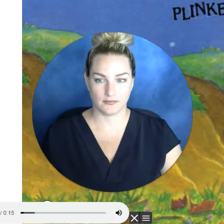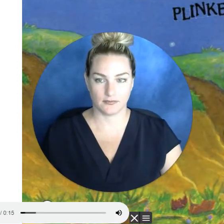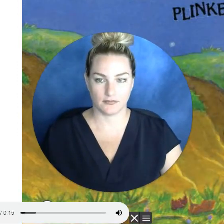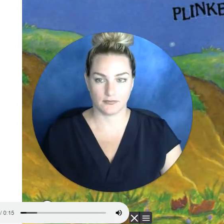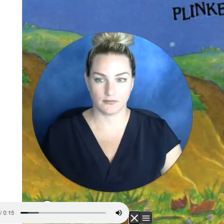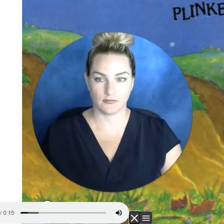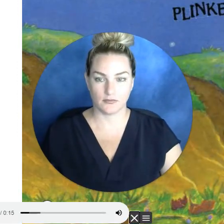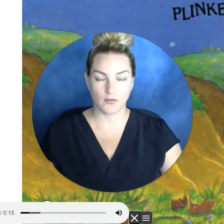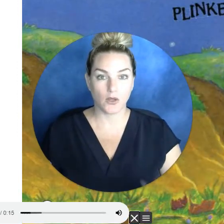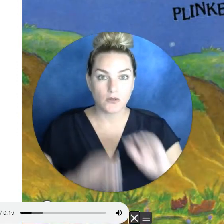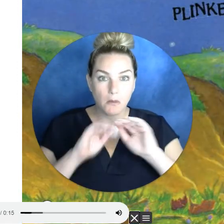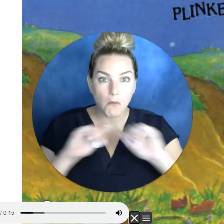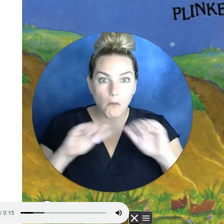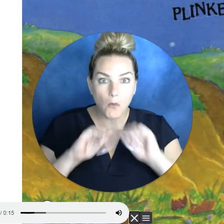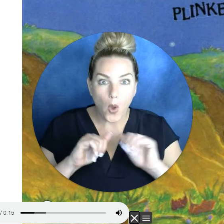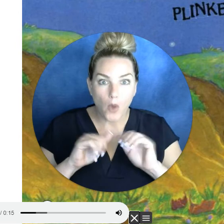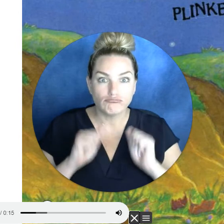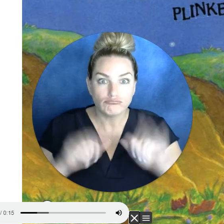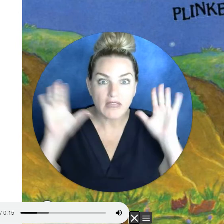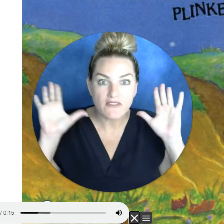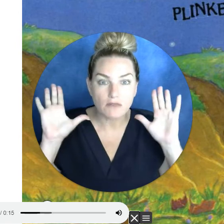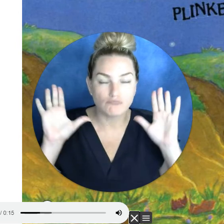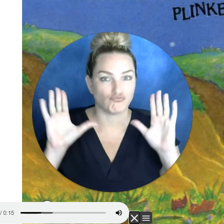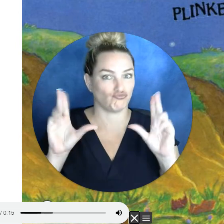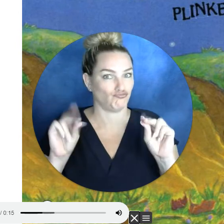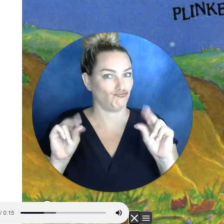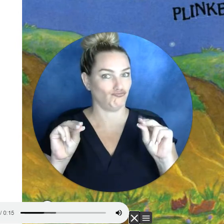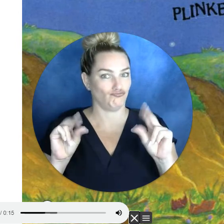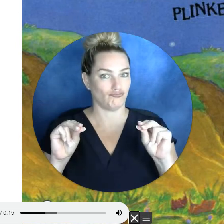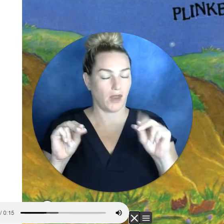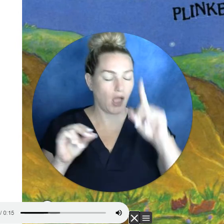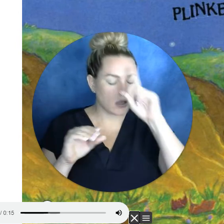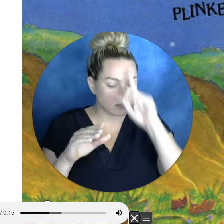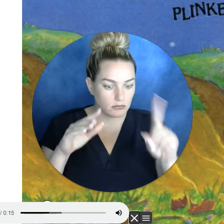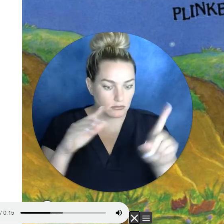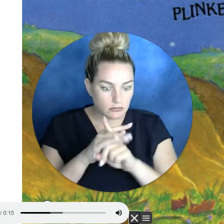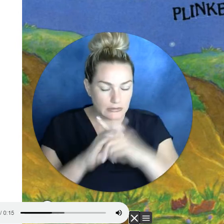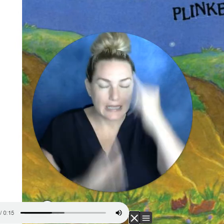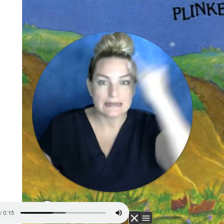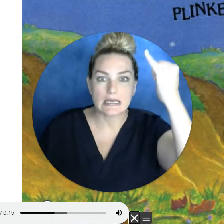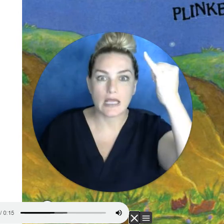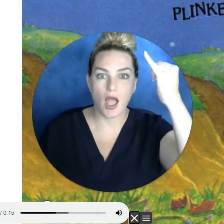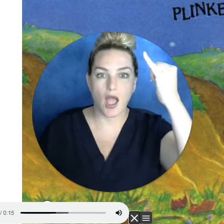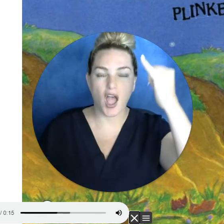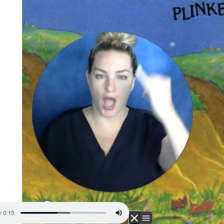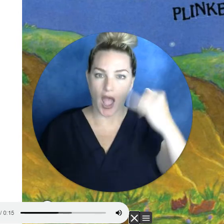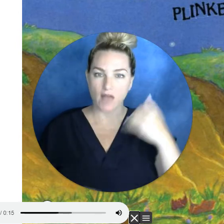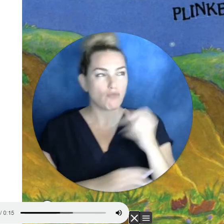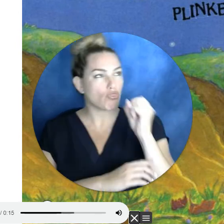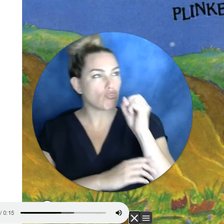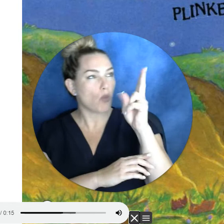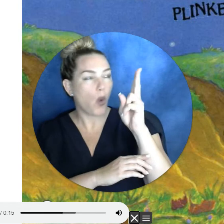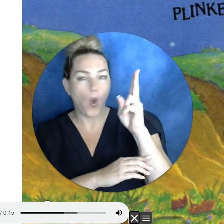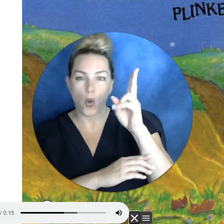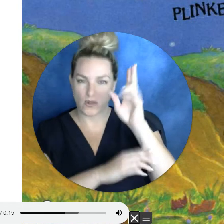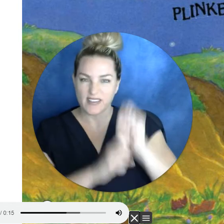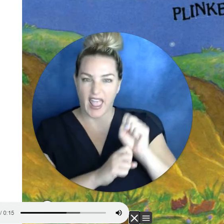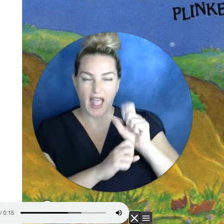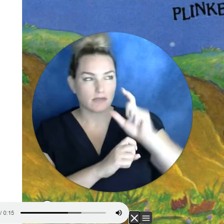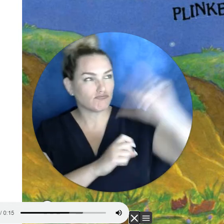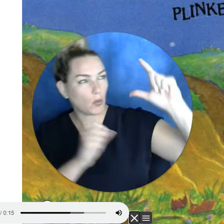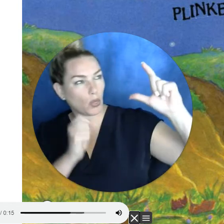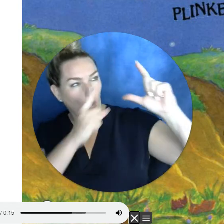But Mole would not give up. "I know," he thought. "I'll throw something at it and knock it down."